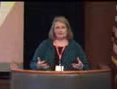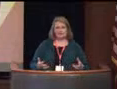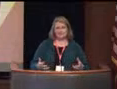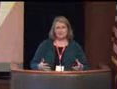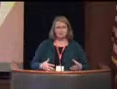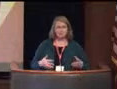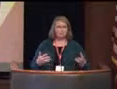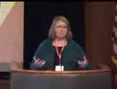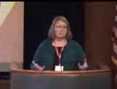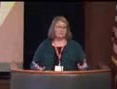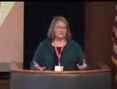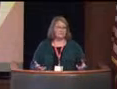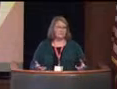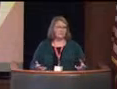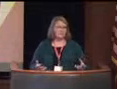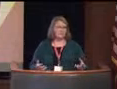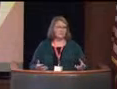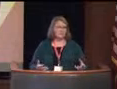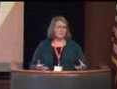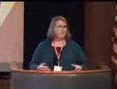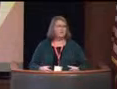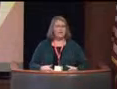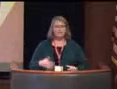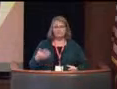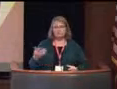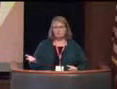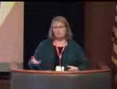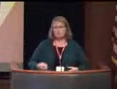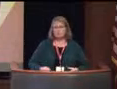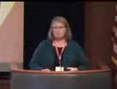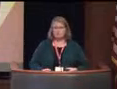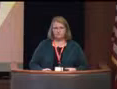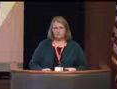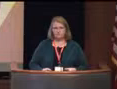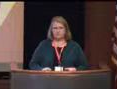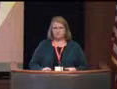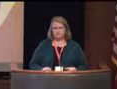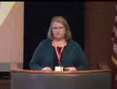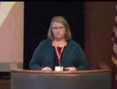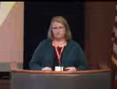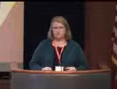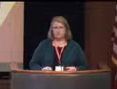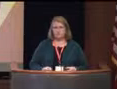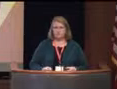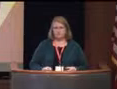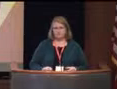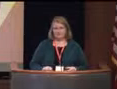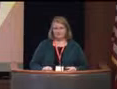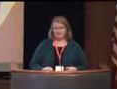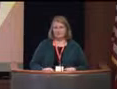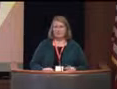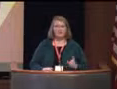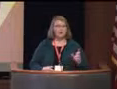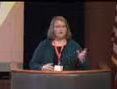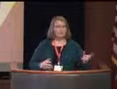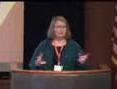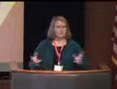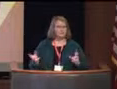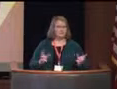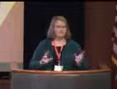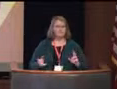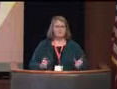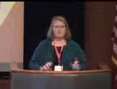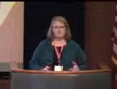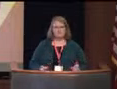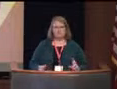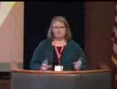into the system multiple times so that they can see, has someone posed a specific question in response to your response? So